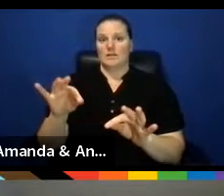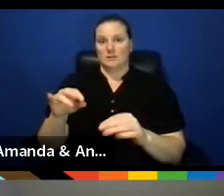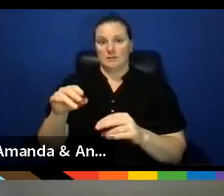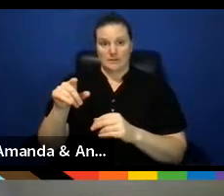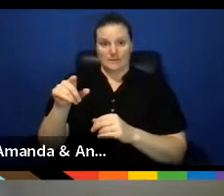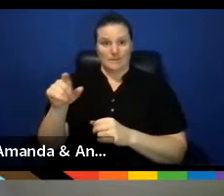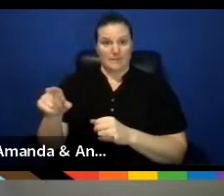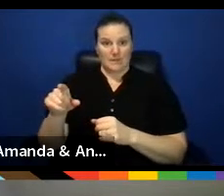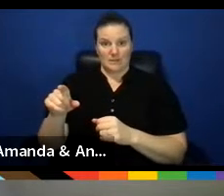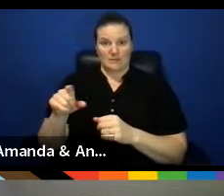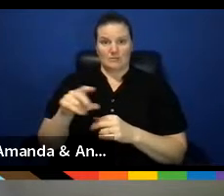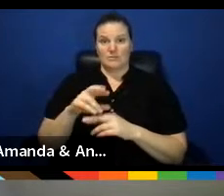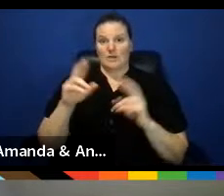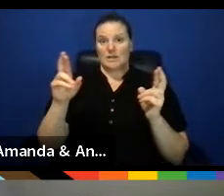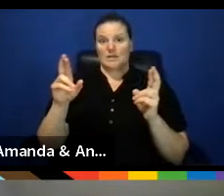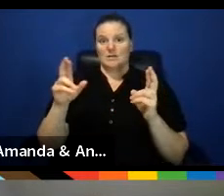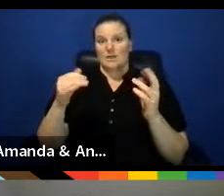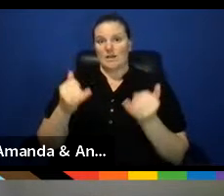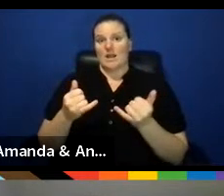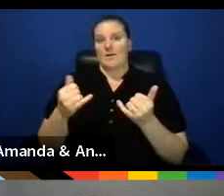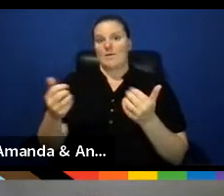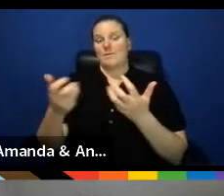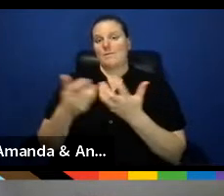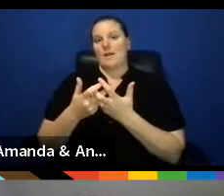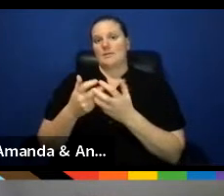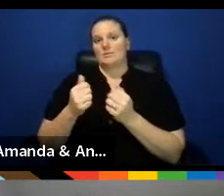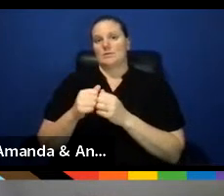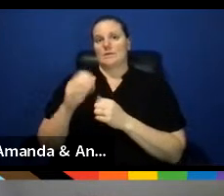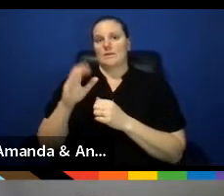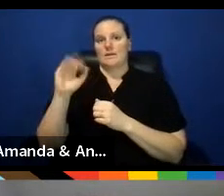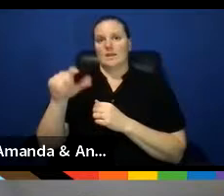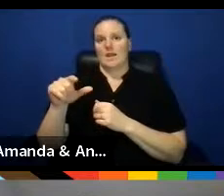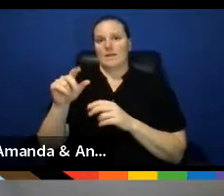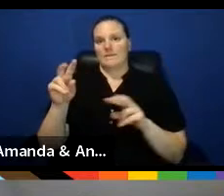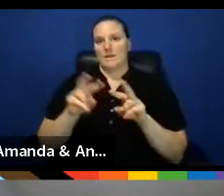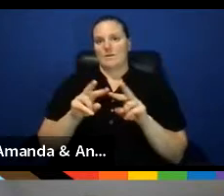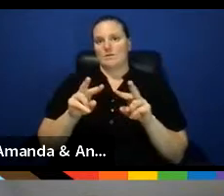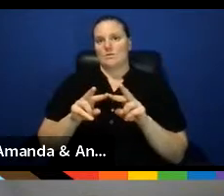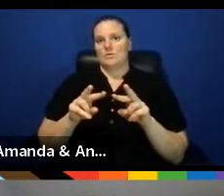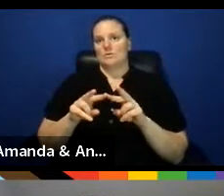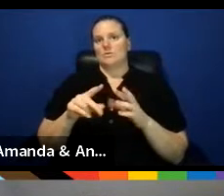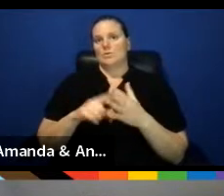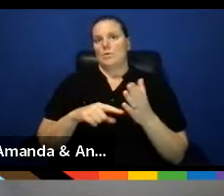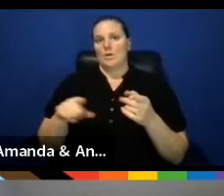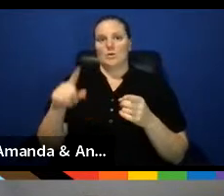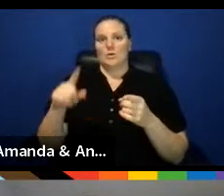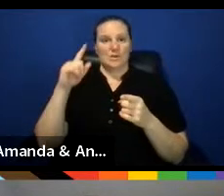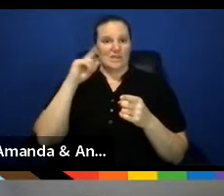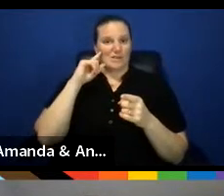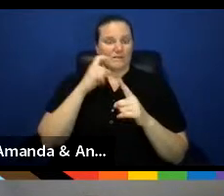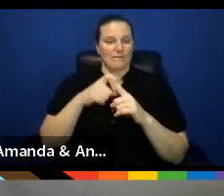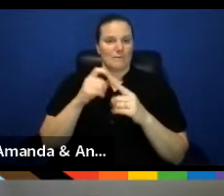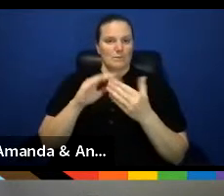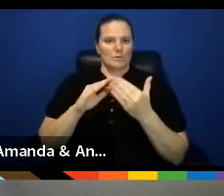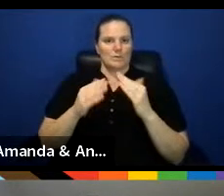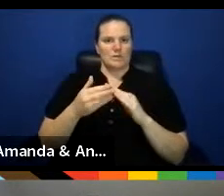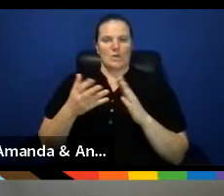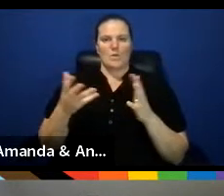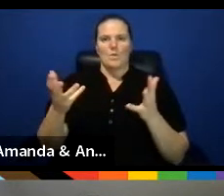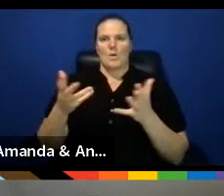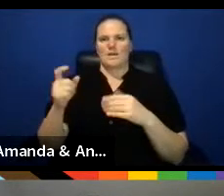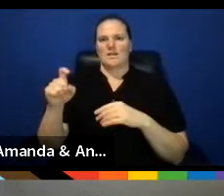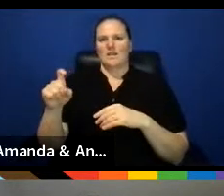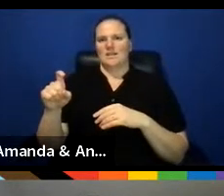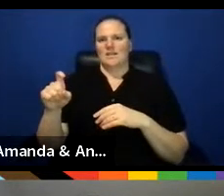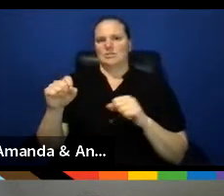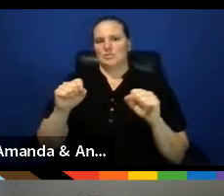that are on the table right now in line with the CAG values and what you all are hearing from community as what the needs could potentially